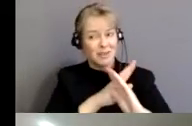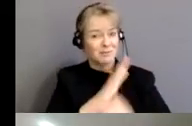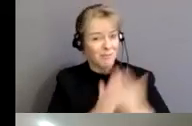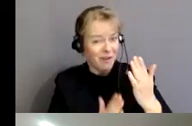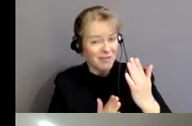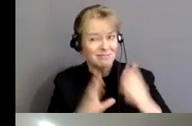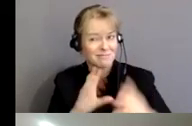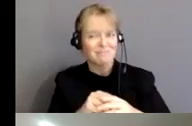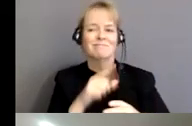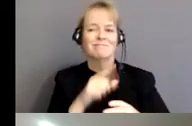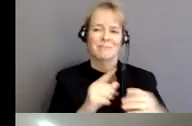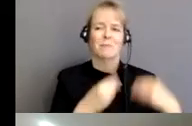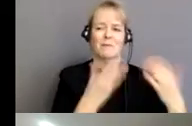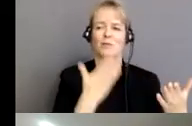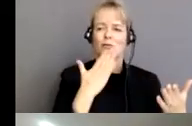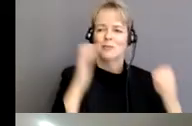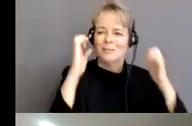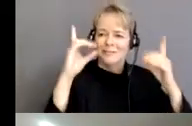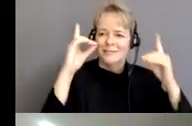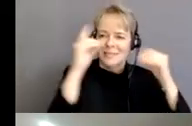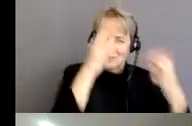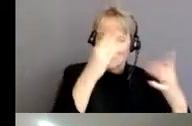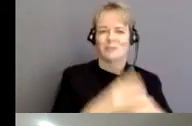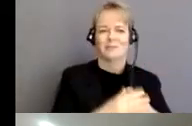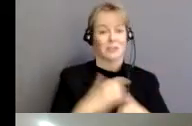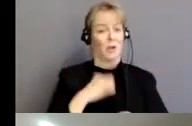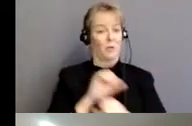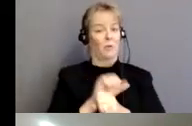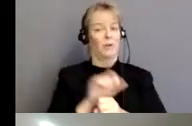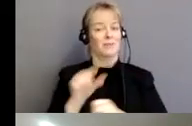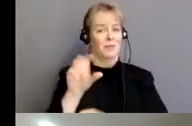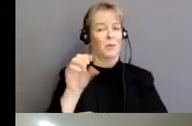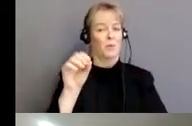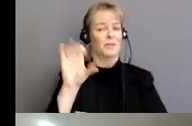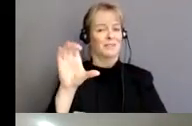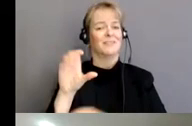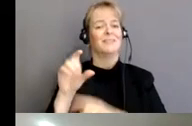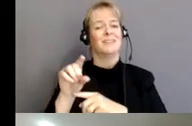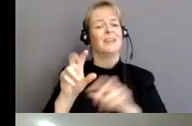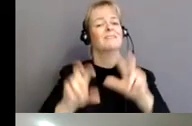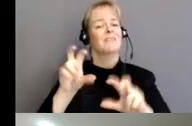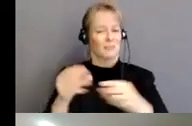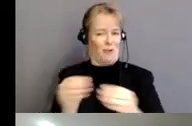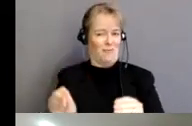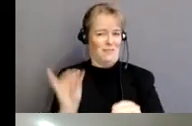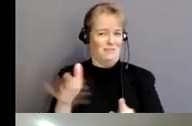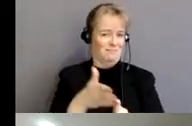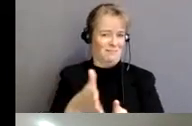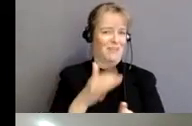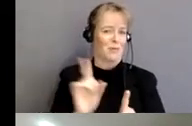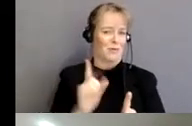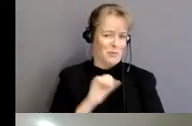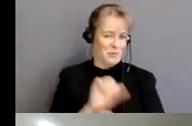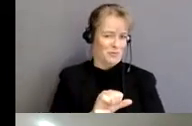I work within the investor office of the OSC. And really within the investor office,